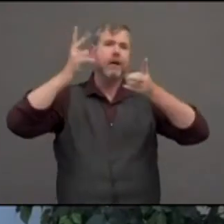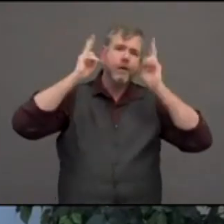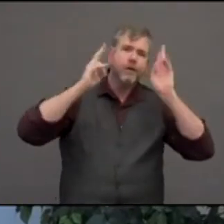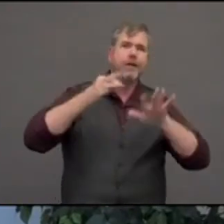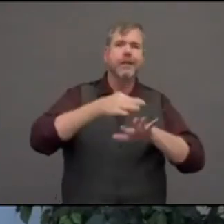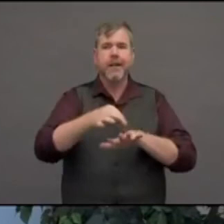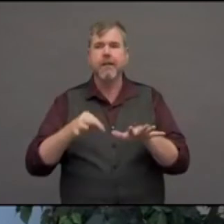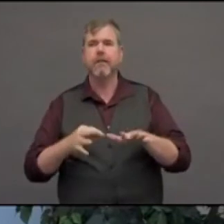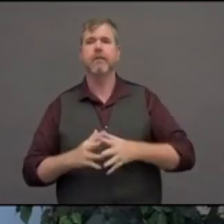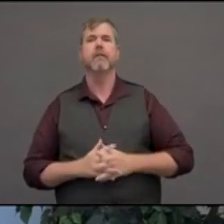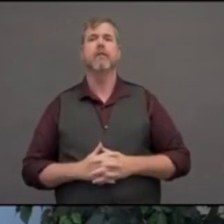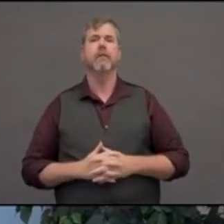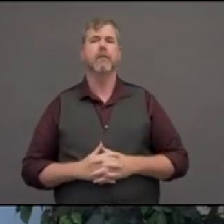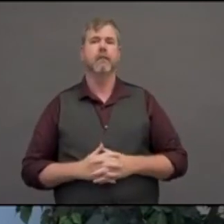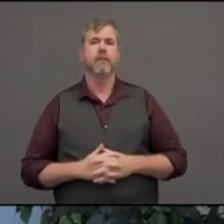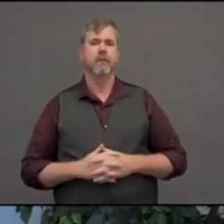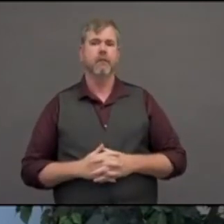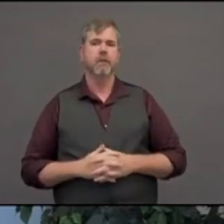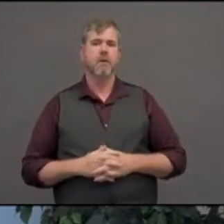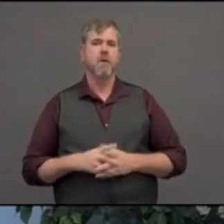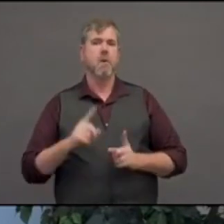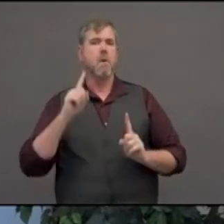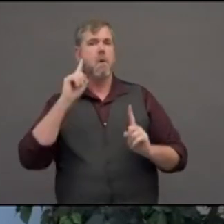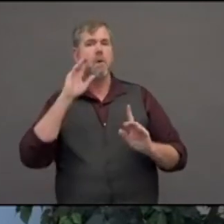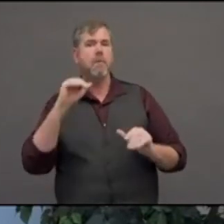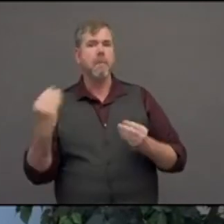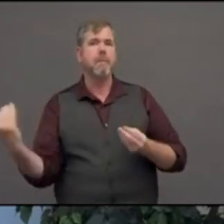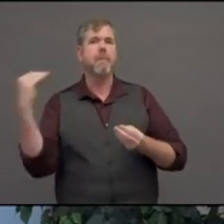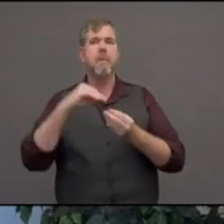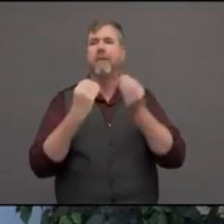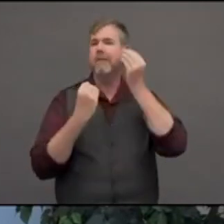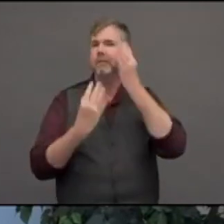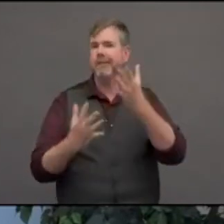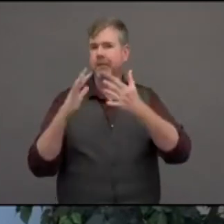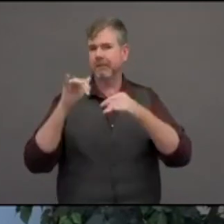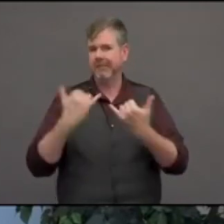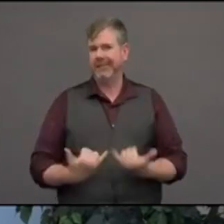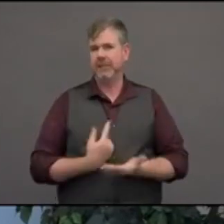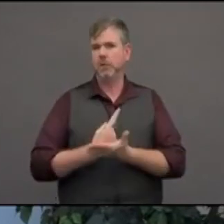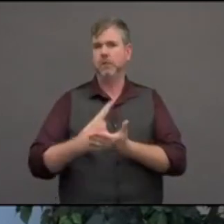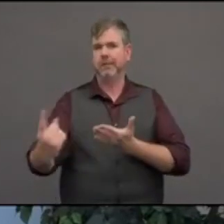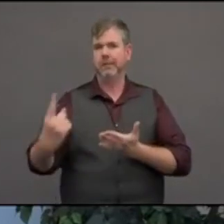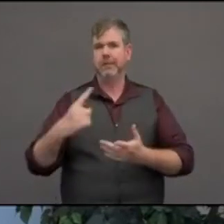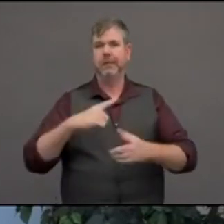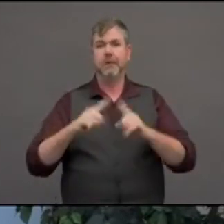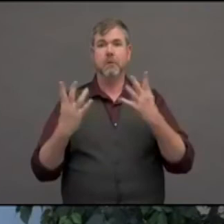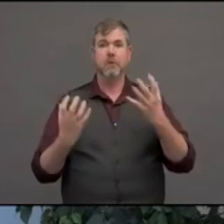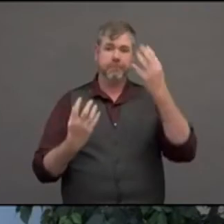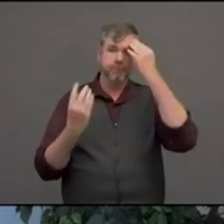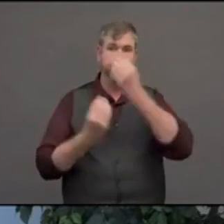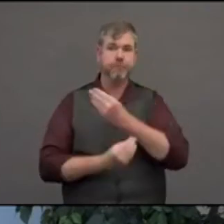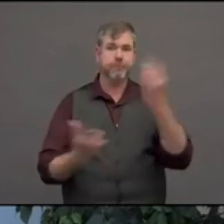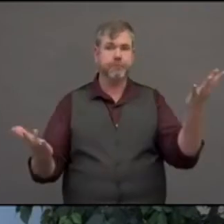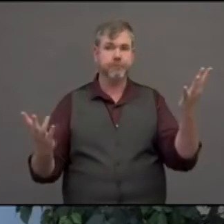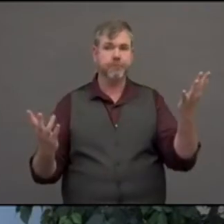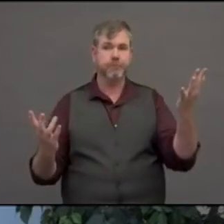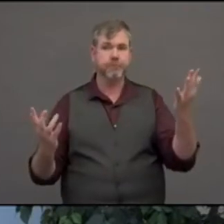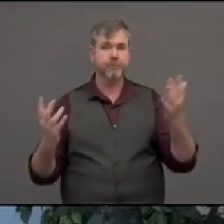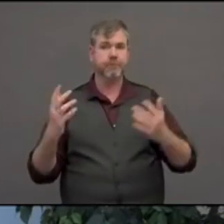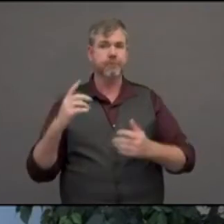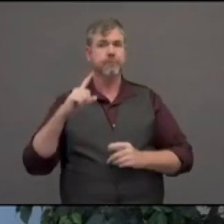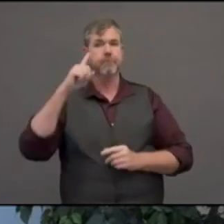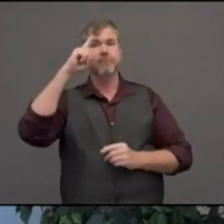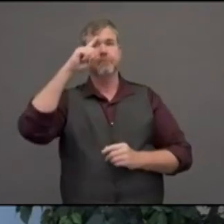outdoors. We hope to have more information coming up this week on the program, but I want to let you know that because of